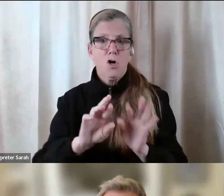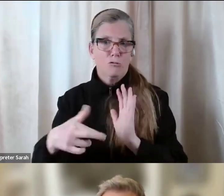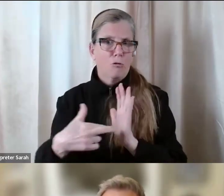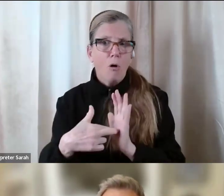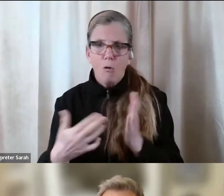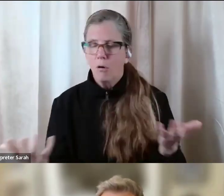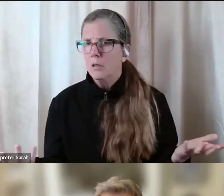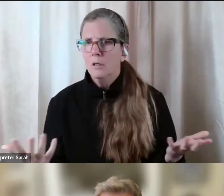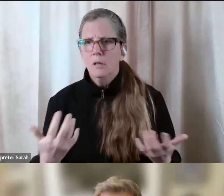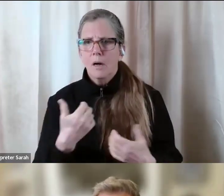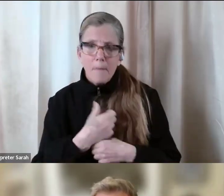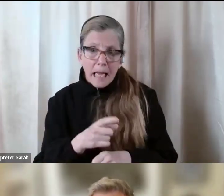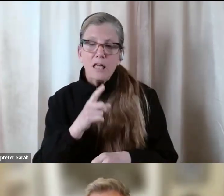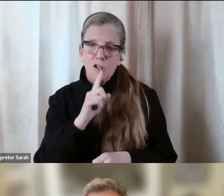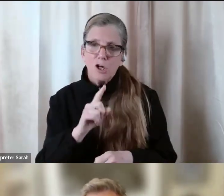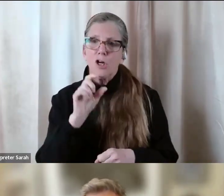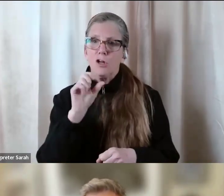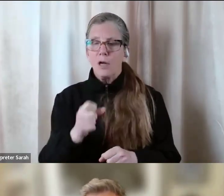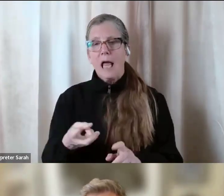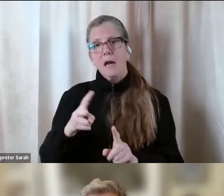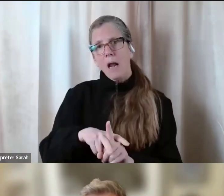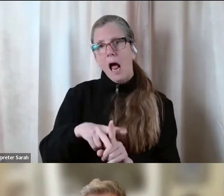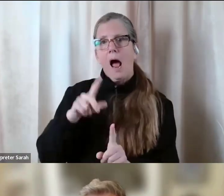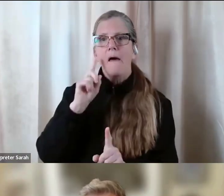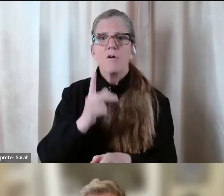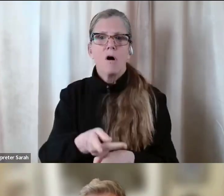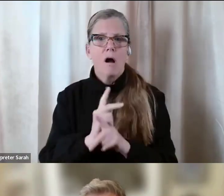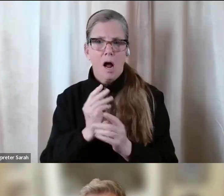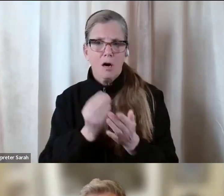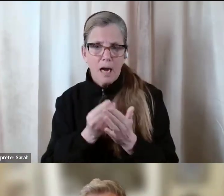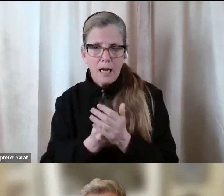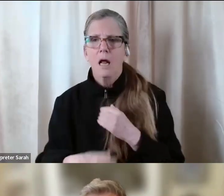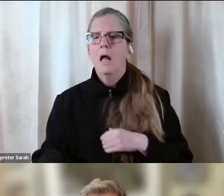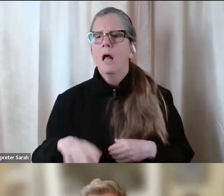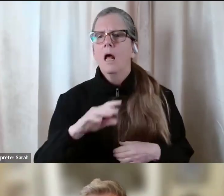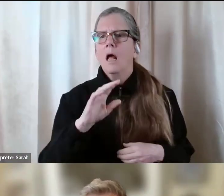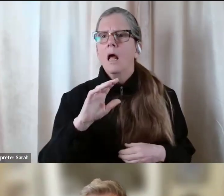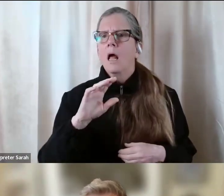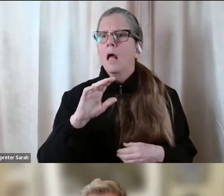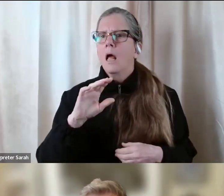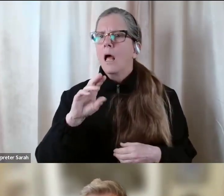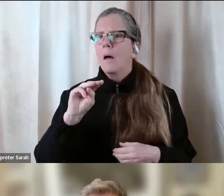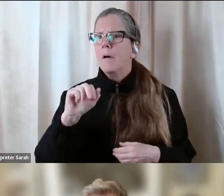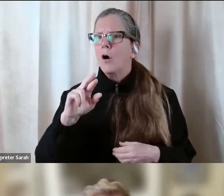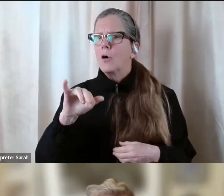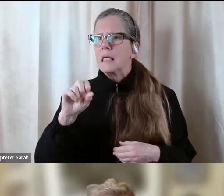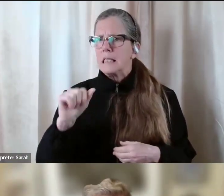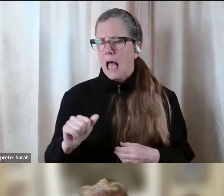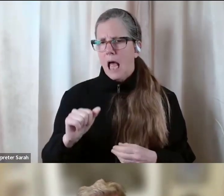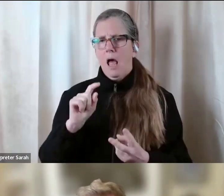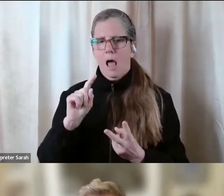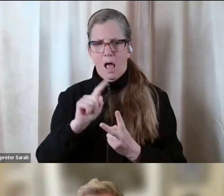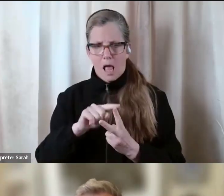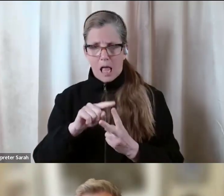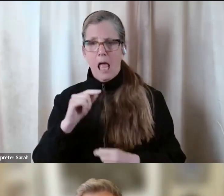that credit is available? Very good questions. The quick answer to both. So for the first one, you within